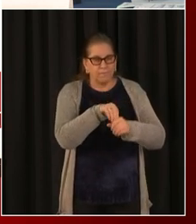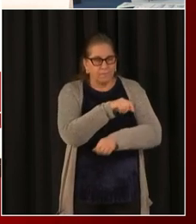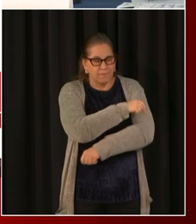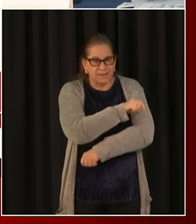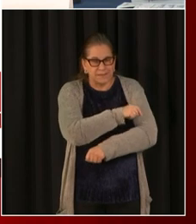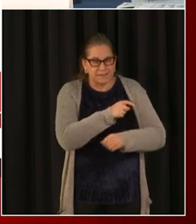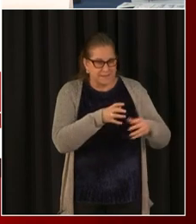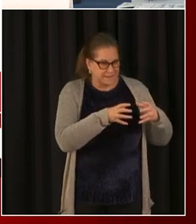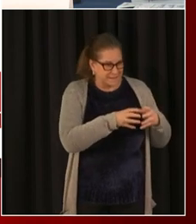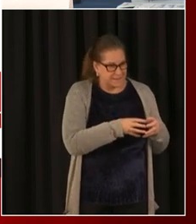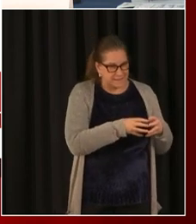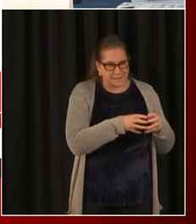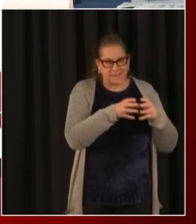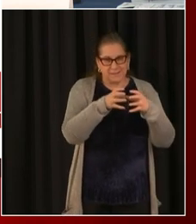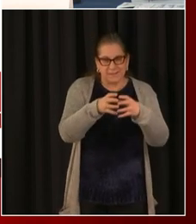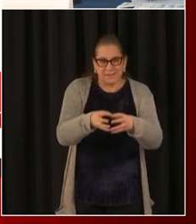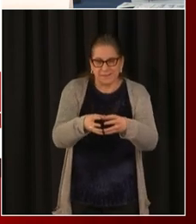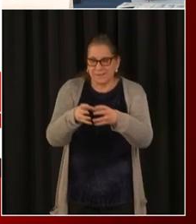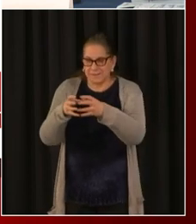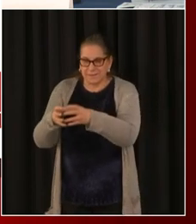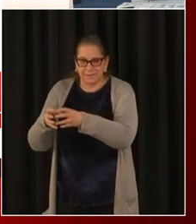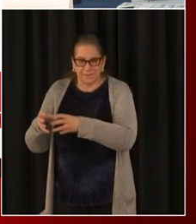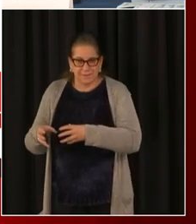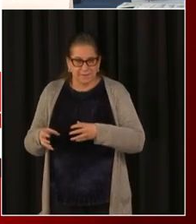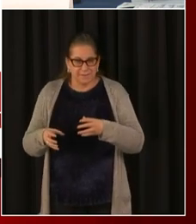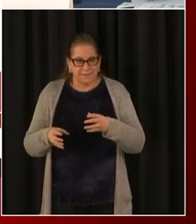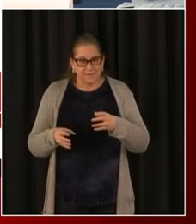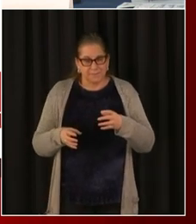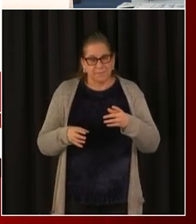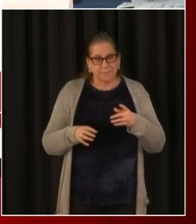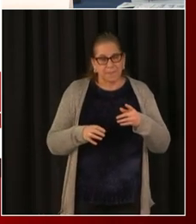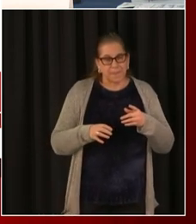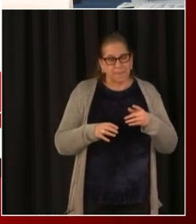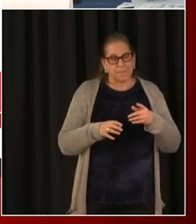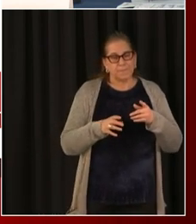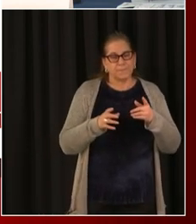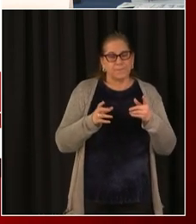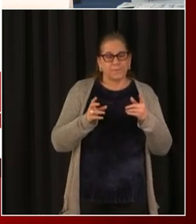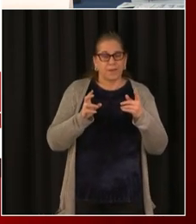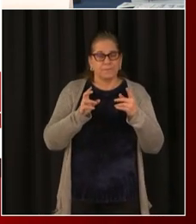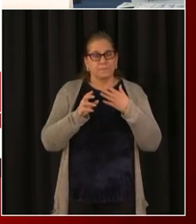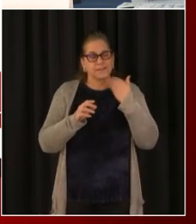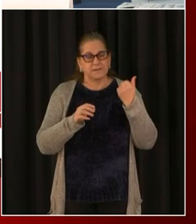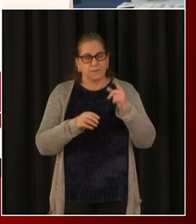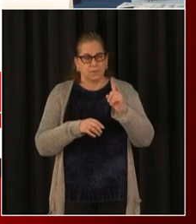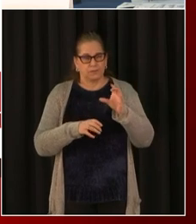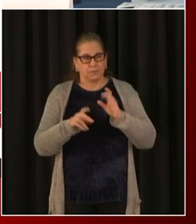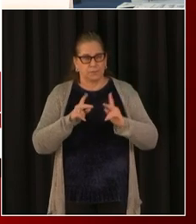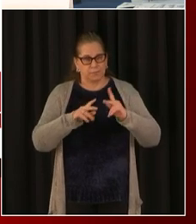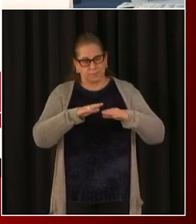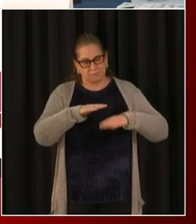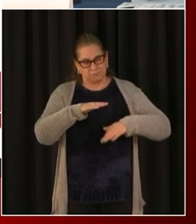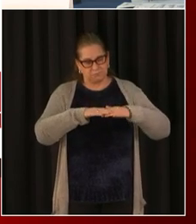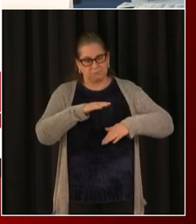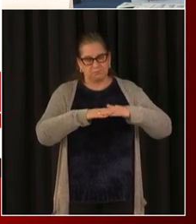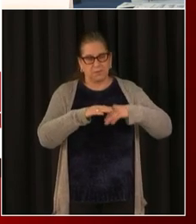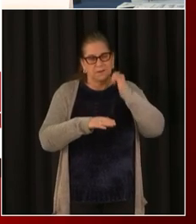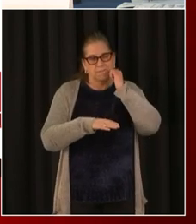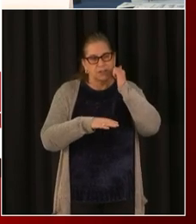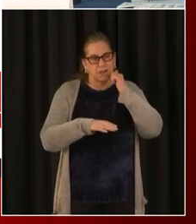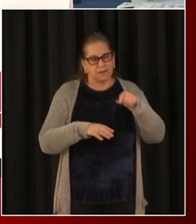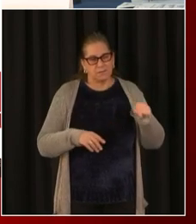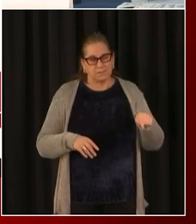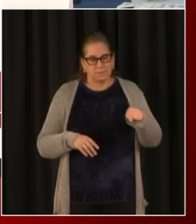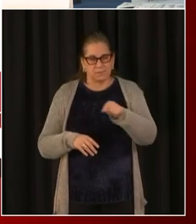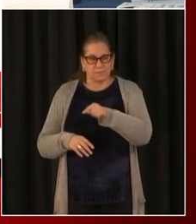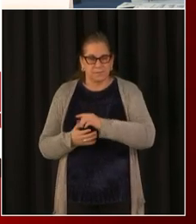in an environment that's lower than 100 people per day without creating the opportunity for waste of the vaccine, which is something we can